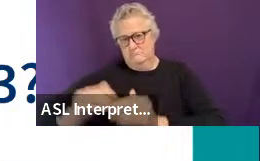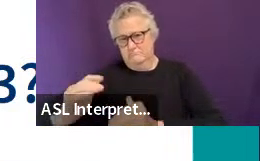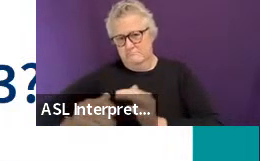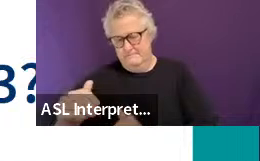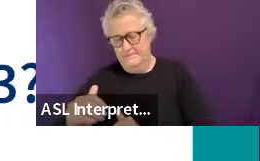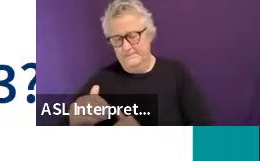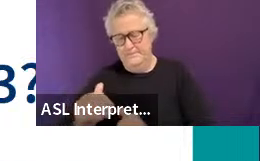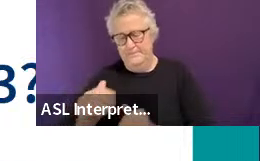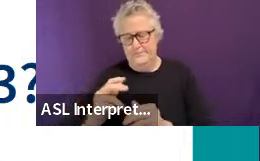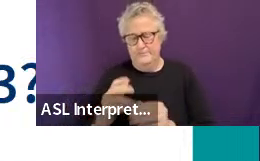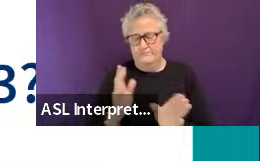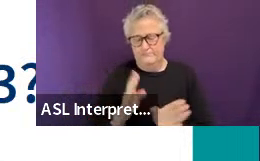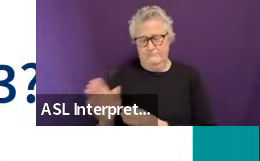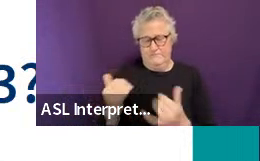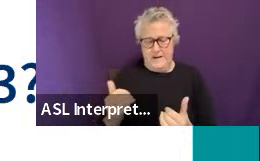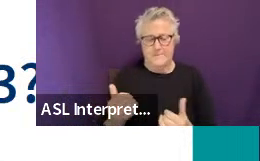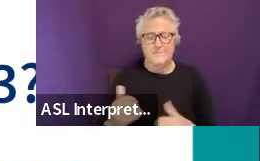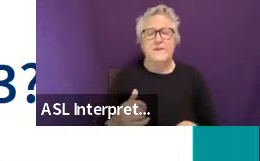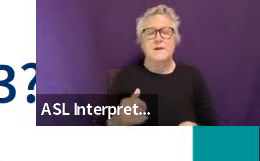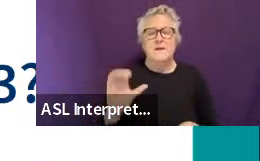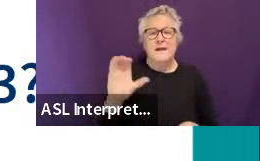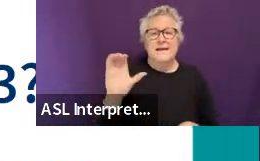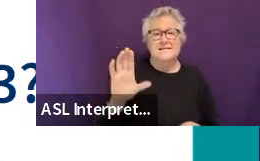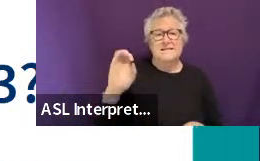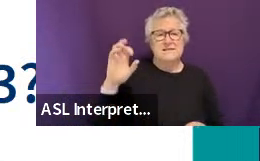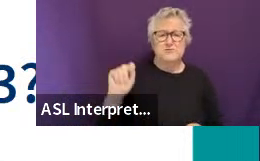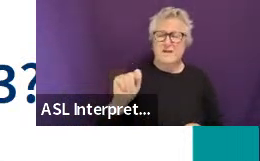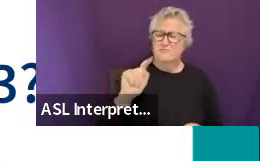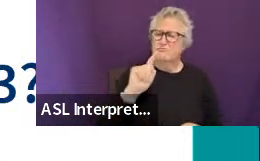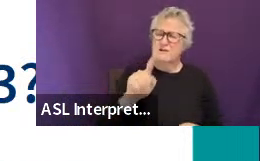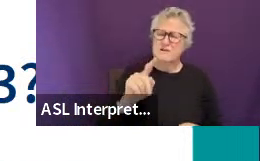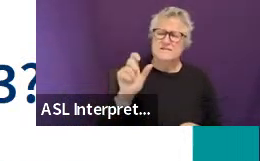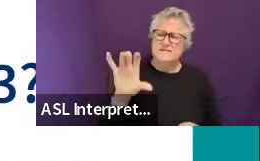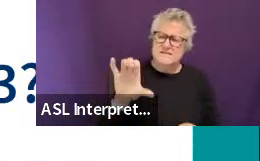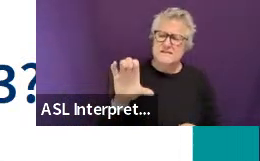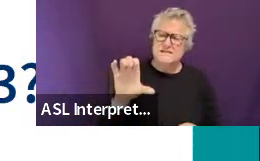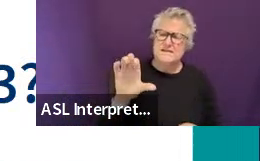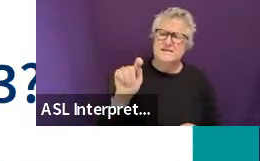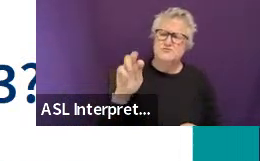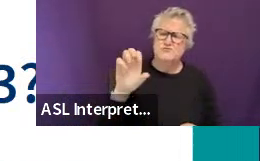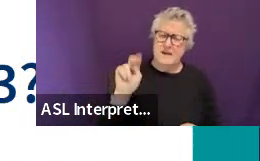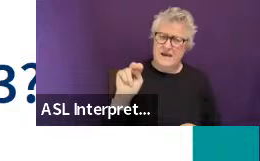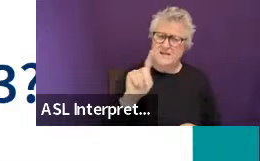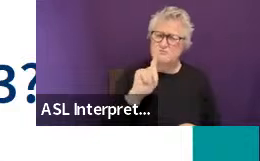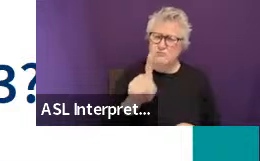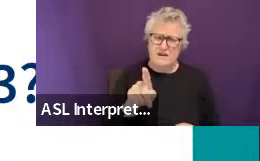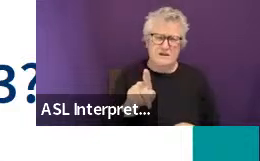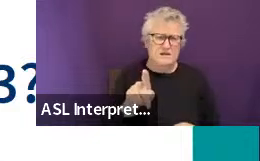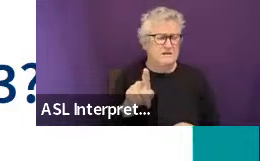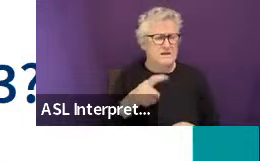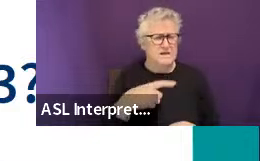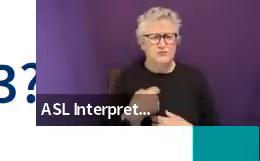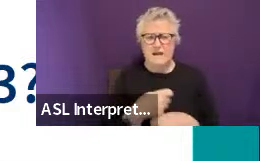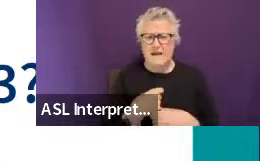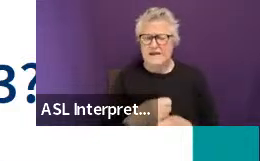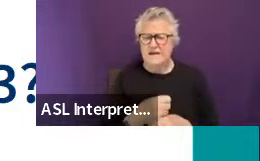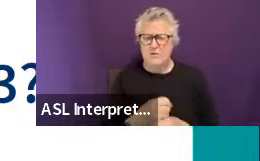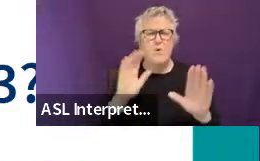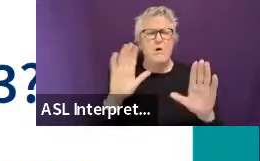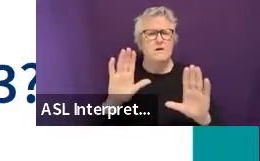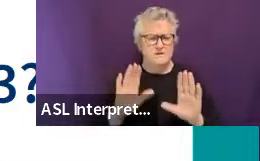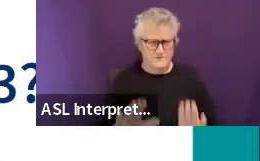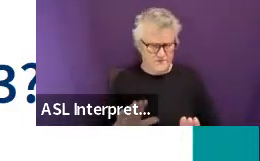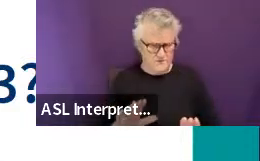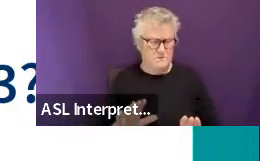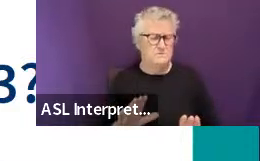done with C-Tran has really created a great system and great station environments, and especially in the Central Business District for